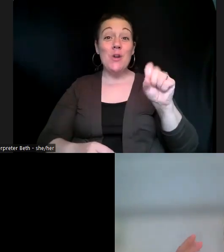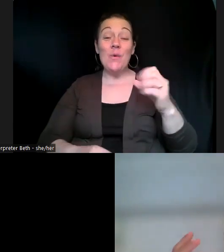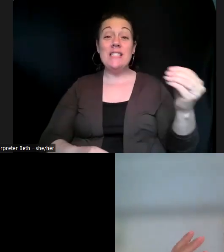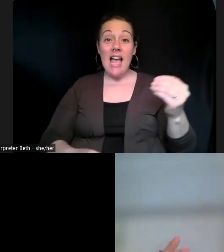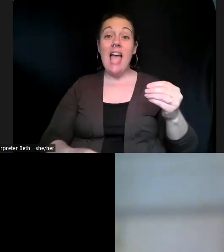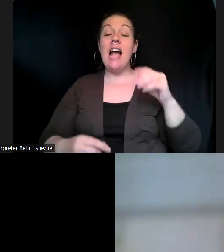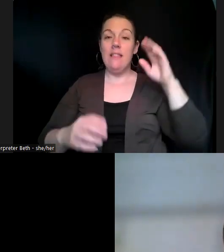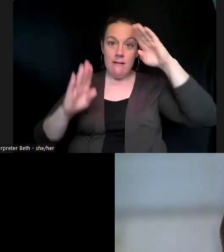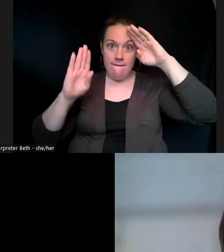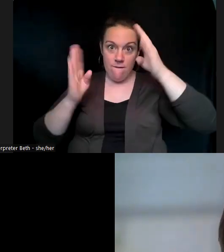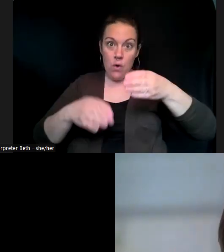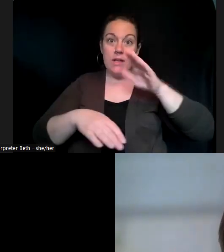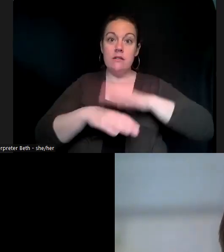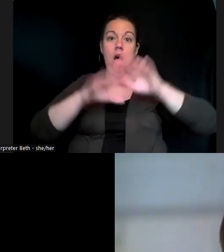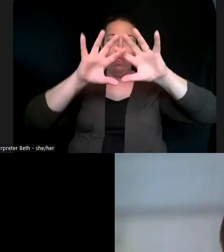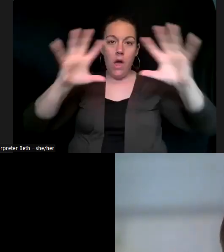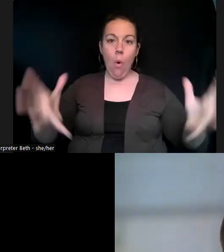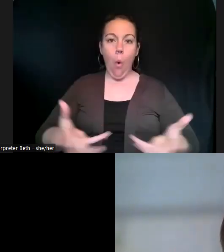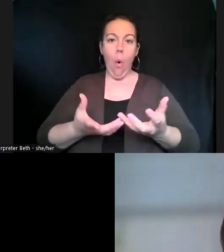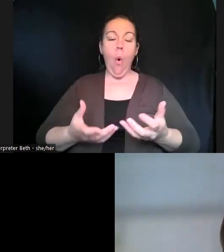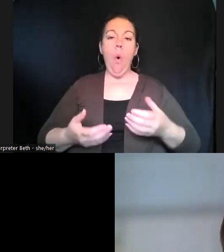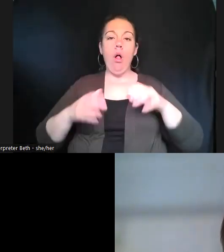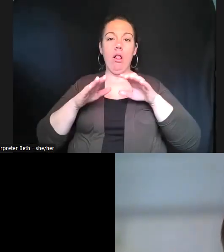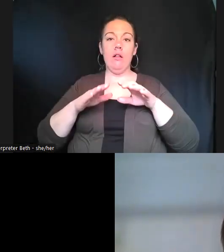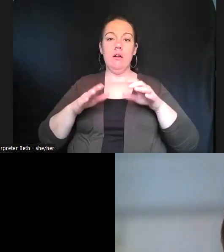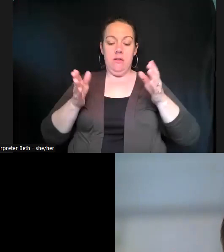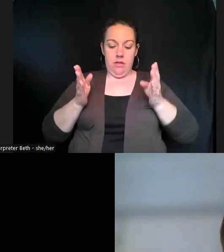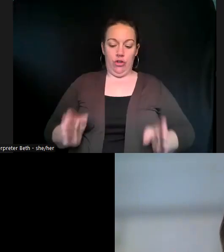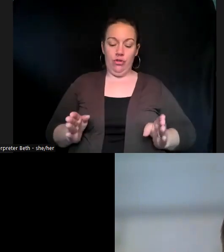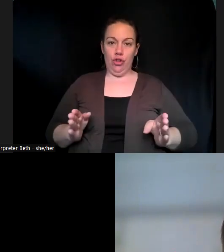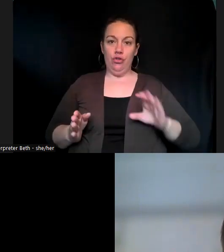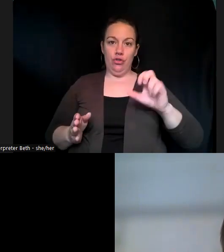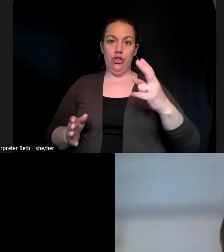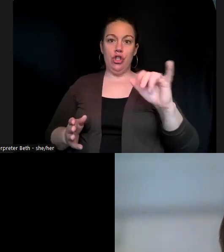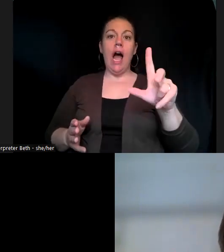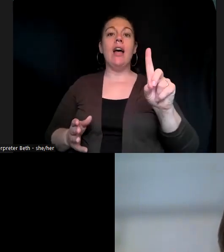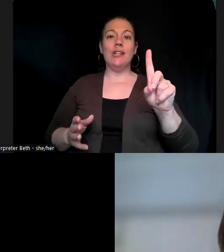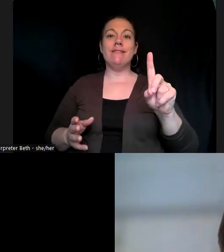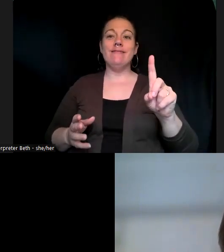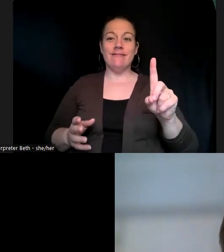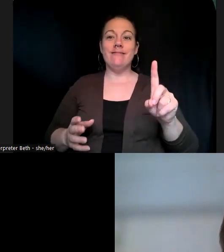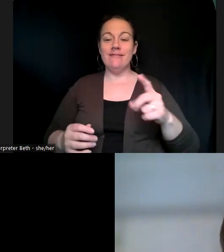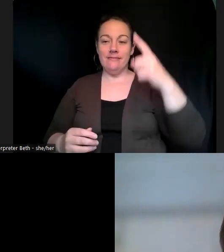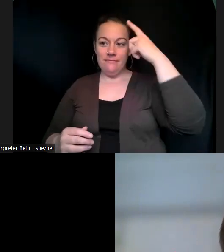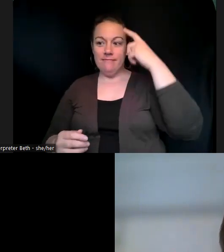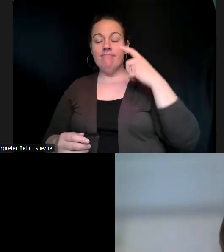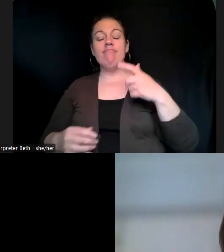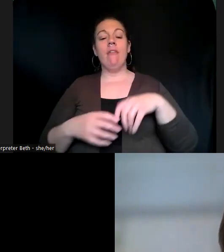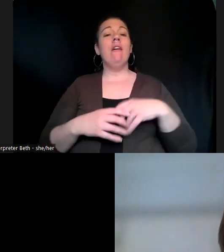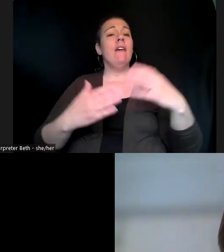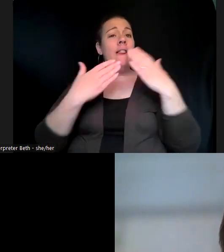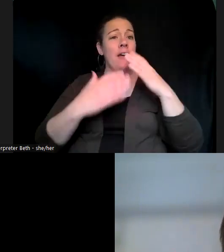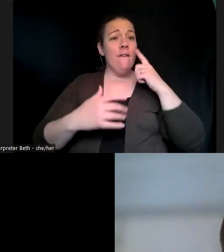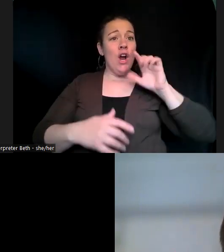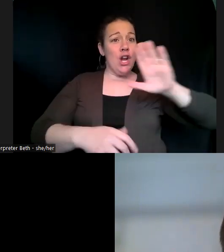to the whole child, as we know that that's really who we need to keep in mind. Thank you for your time. Give you our